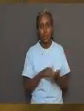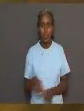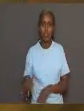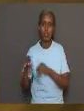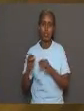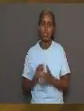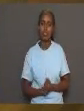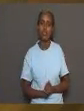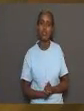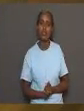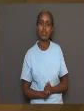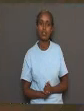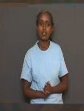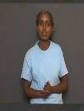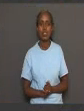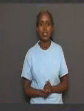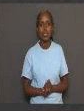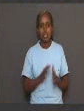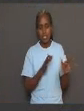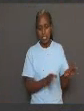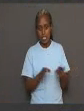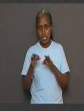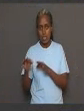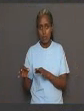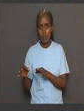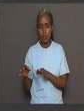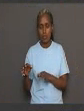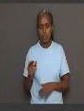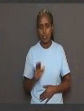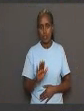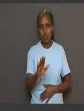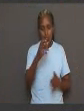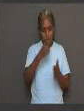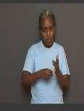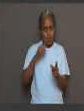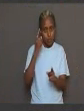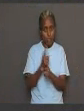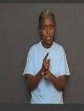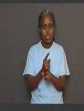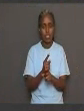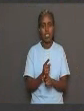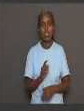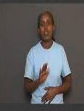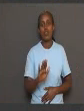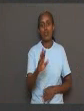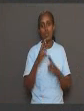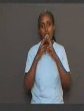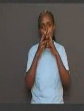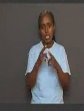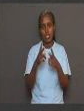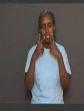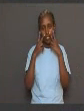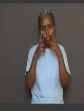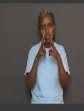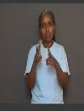Welcome back, students. If you substituted your values correctly, your answer